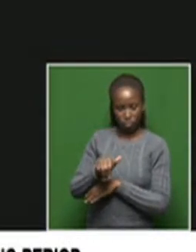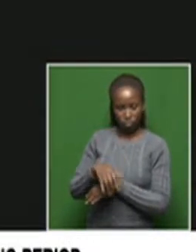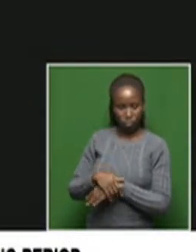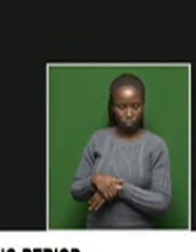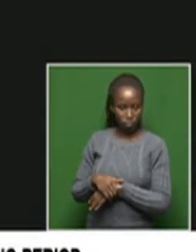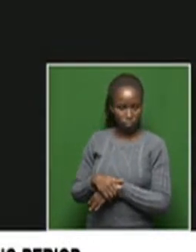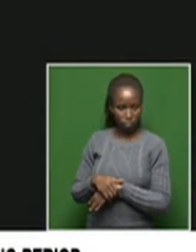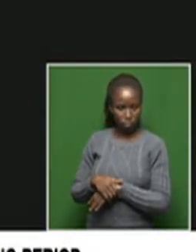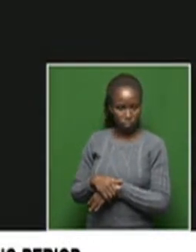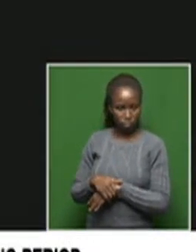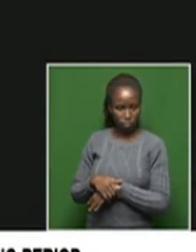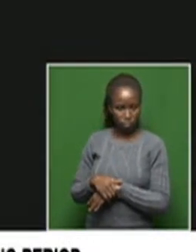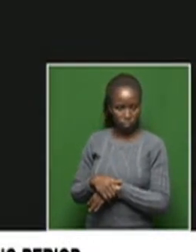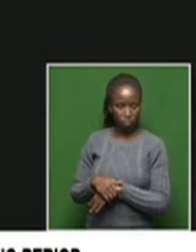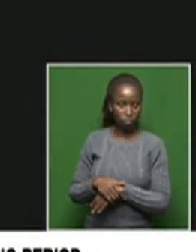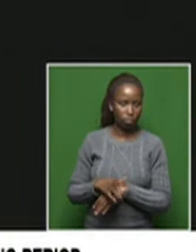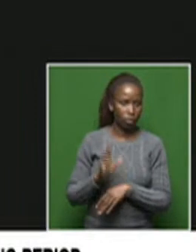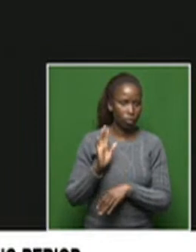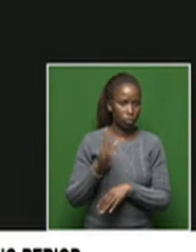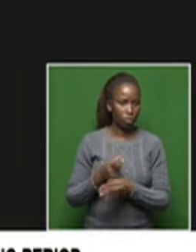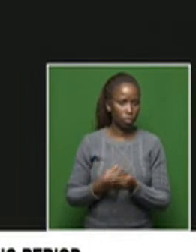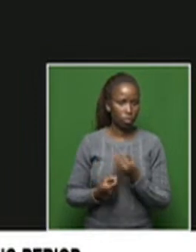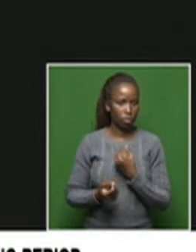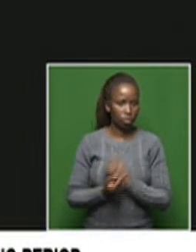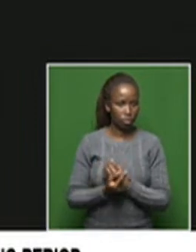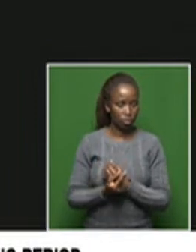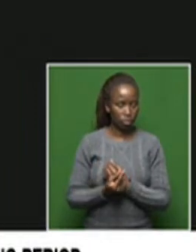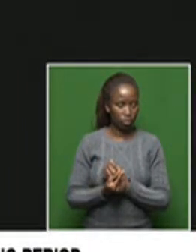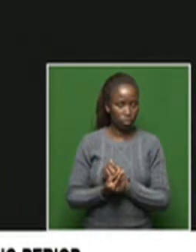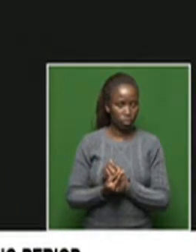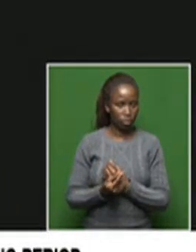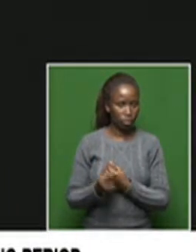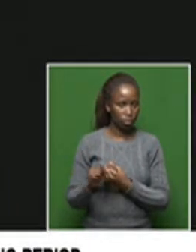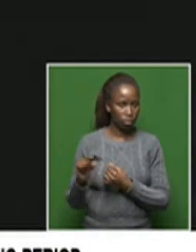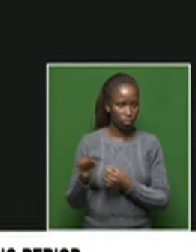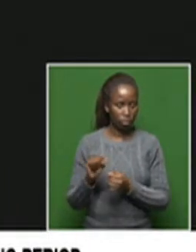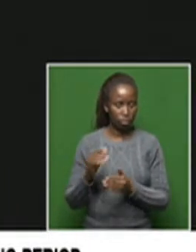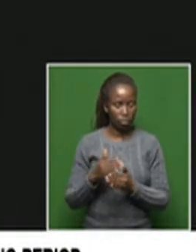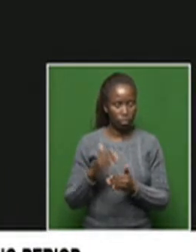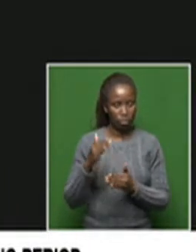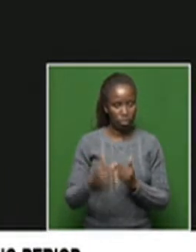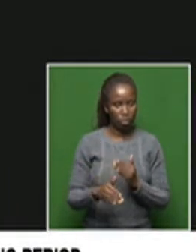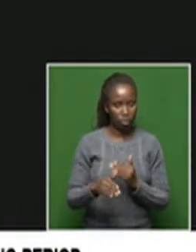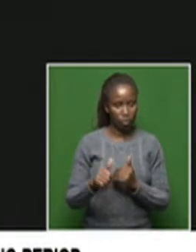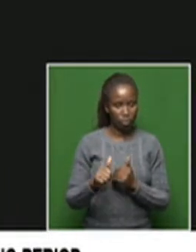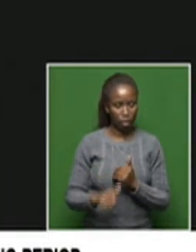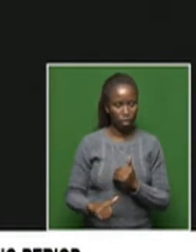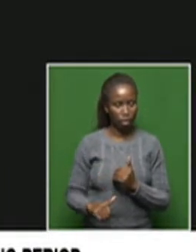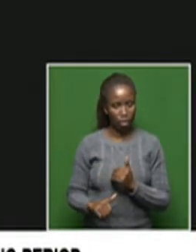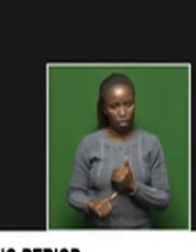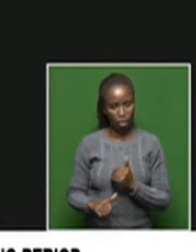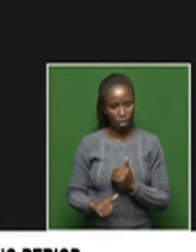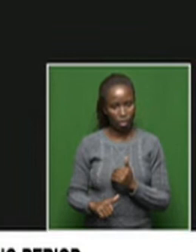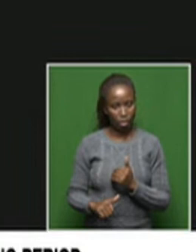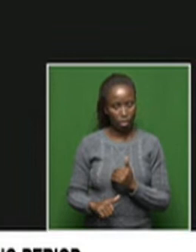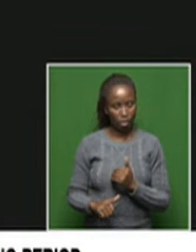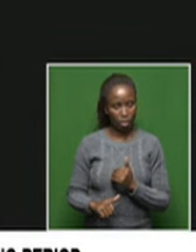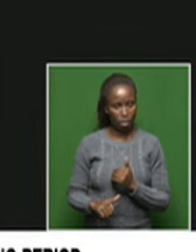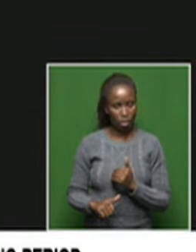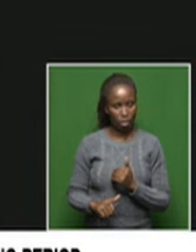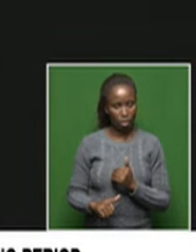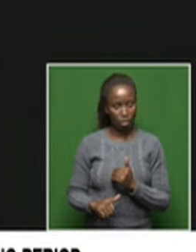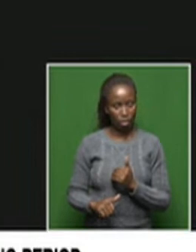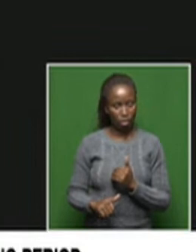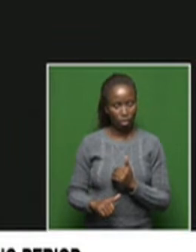will be coming through towards the end of this month. So we will see a lot more vaccine being